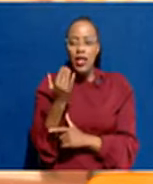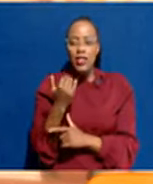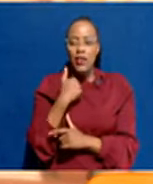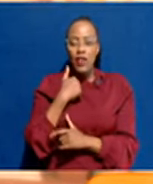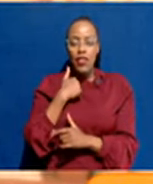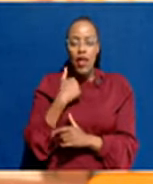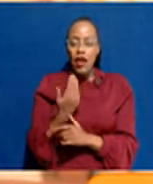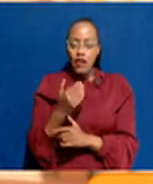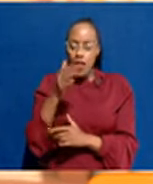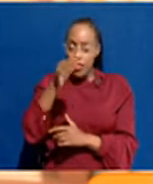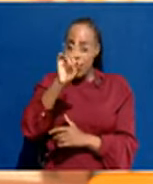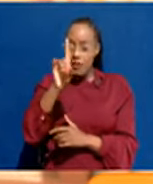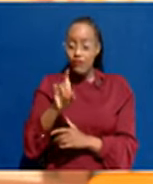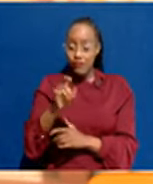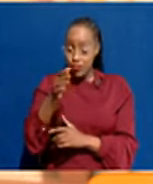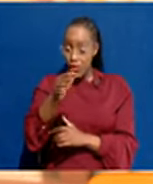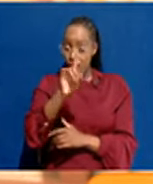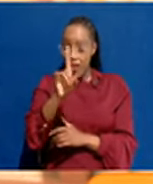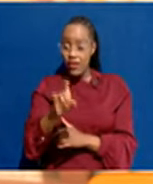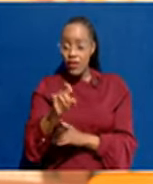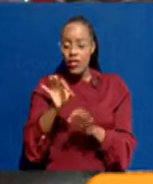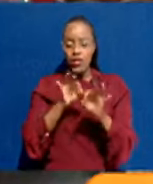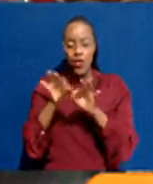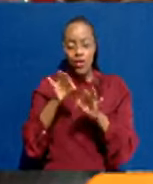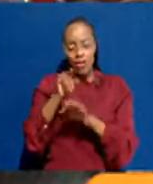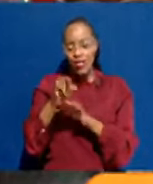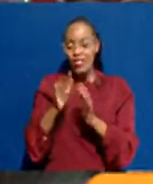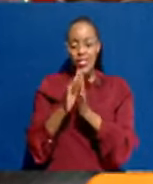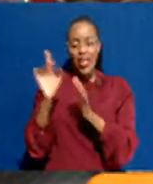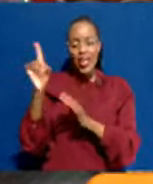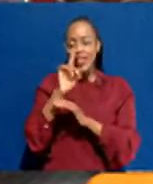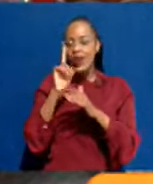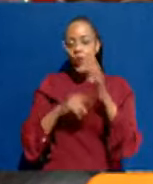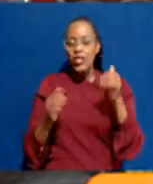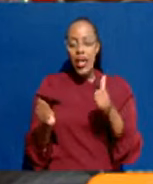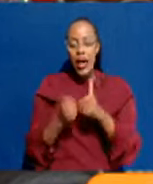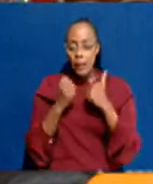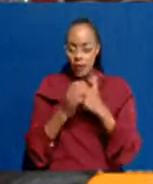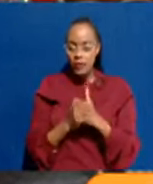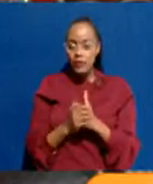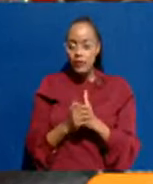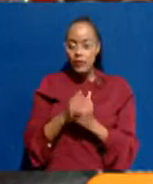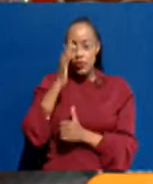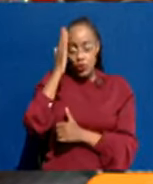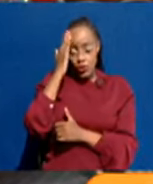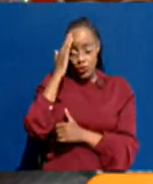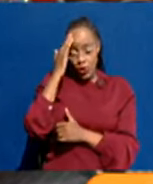feel? I was there. Tell us about that day. You know, the...